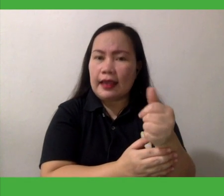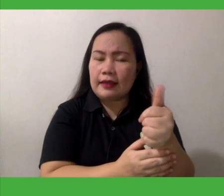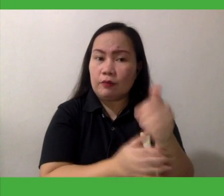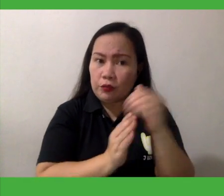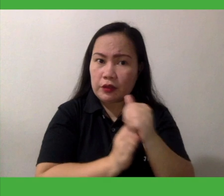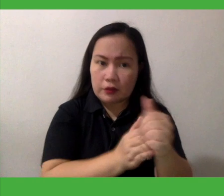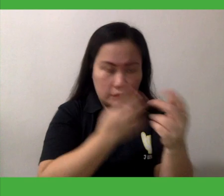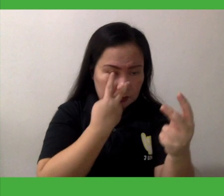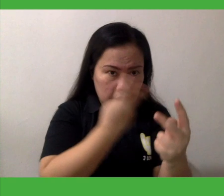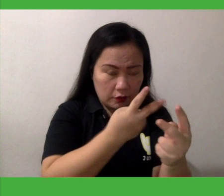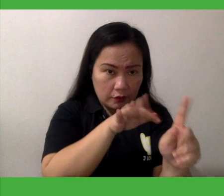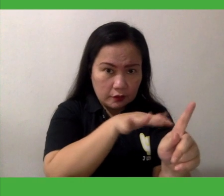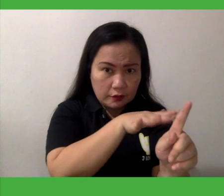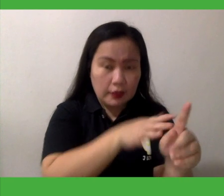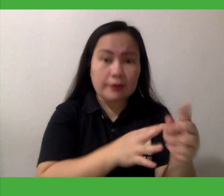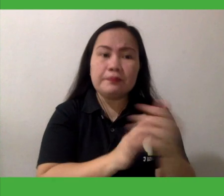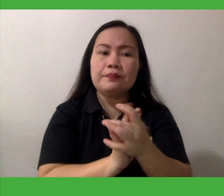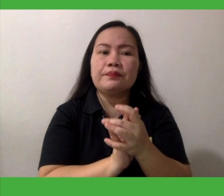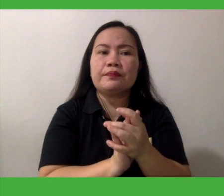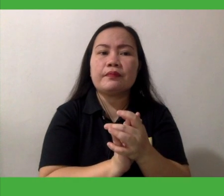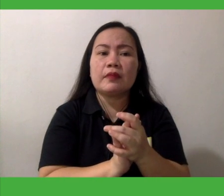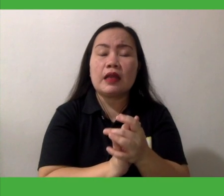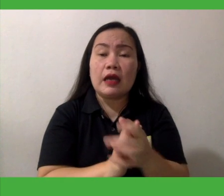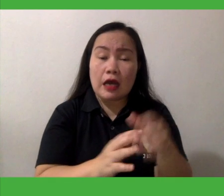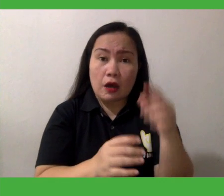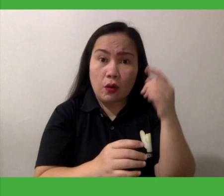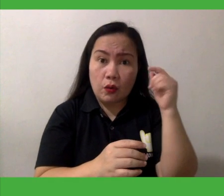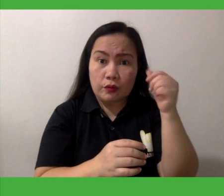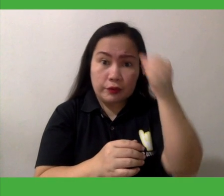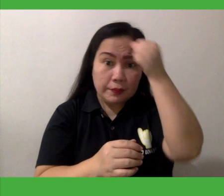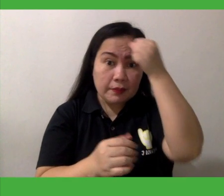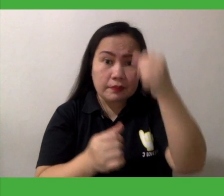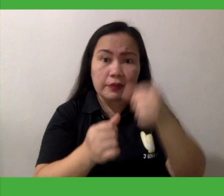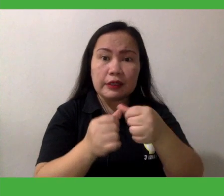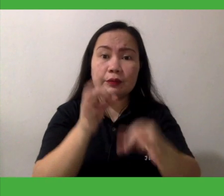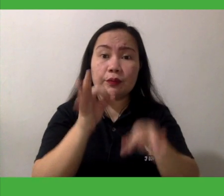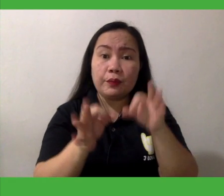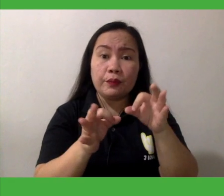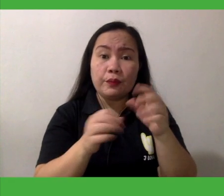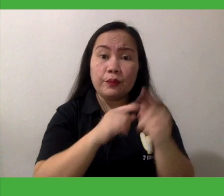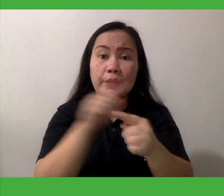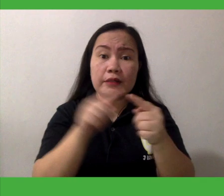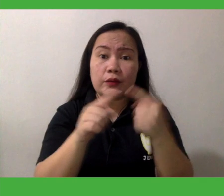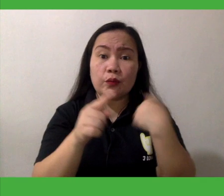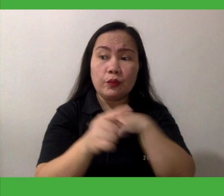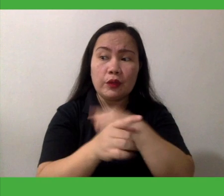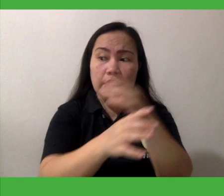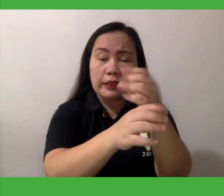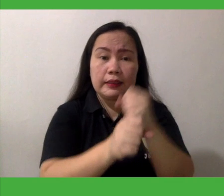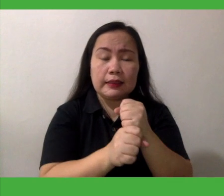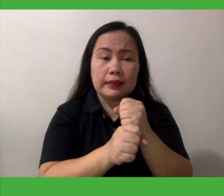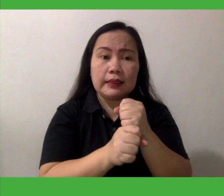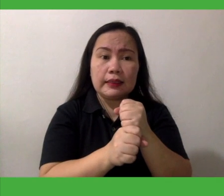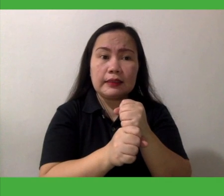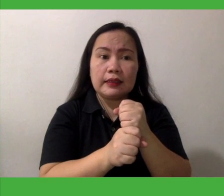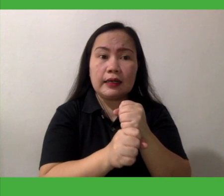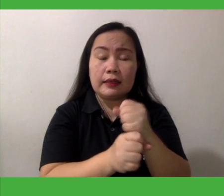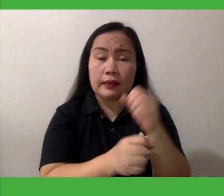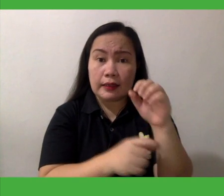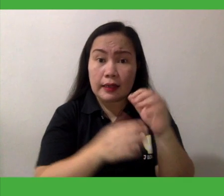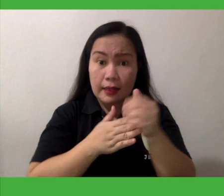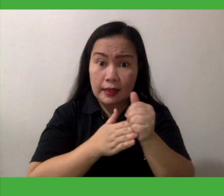unahan? That is 10. So, the leading coefficient is 10. But, take note that when we are